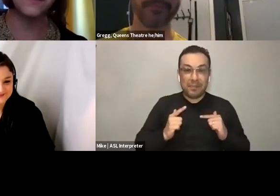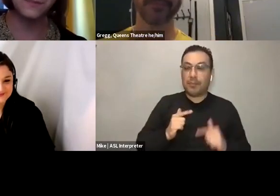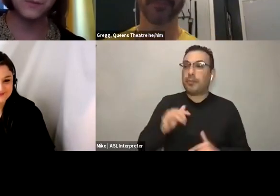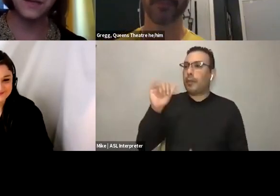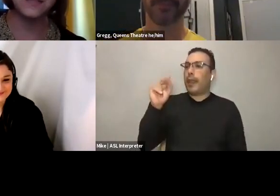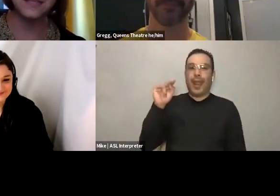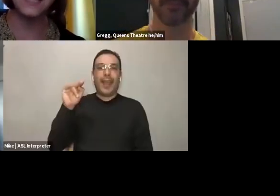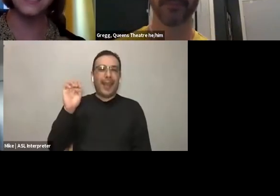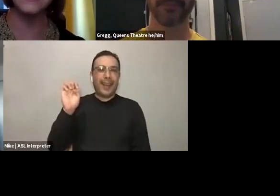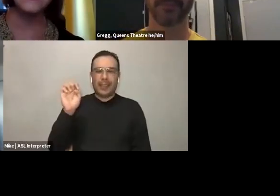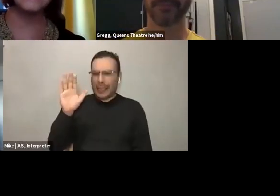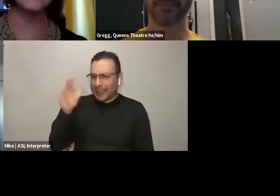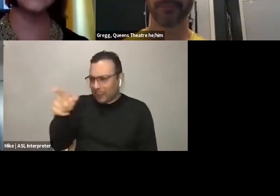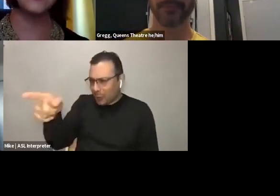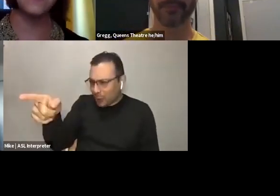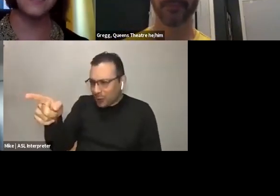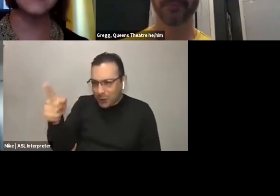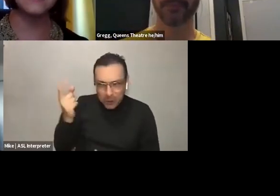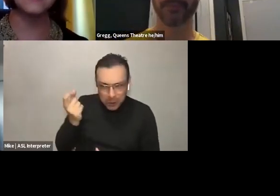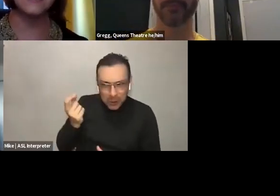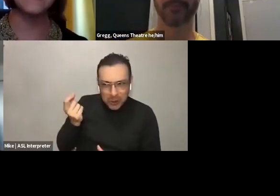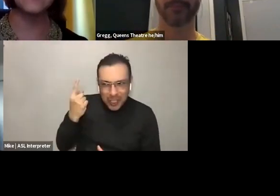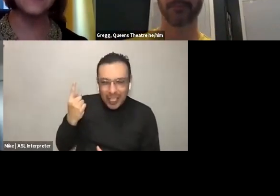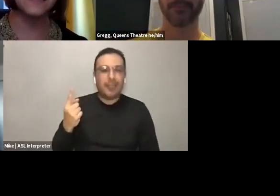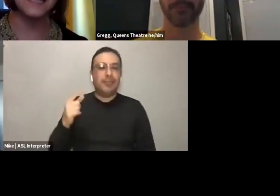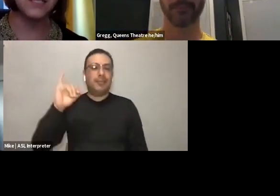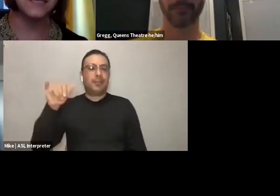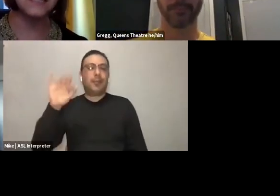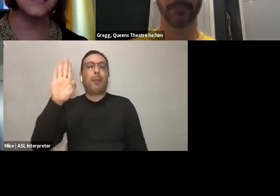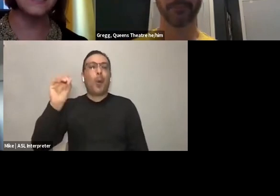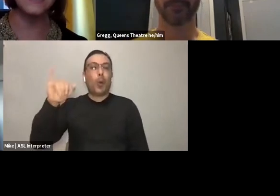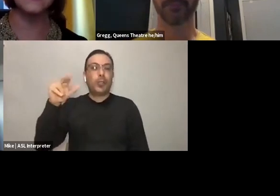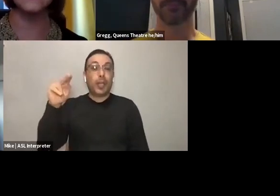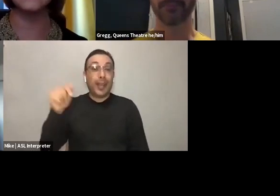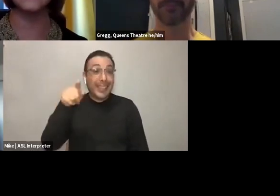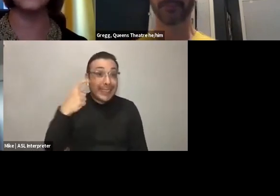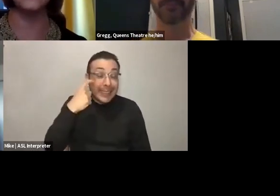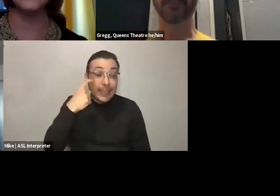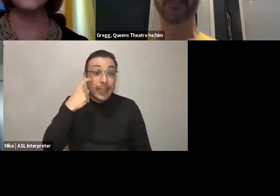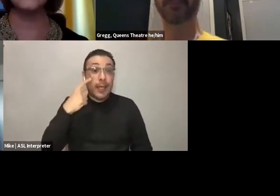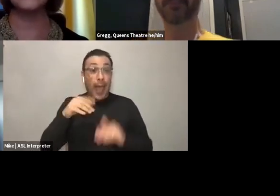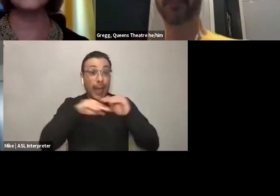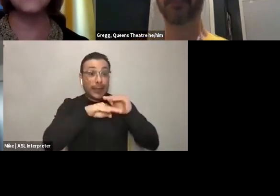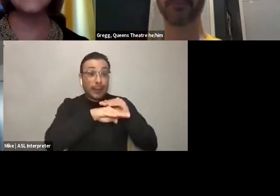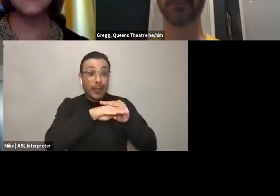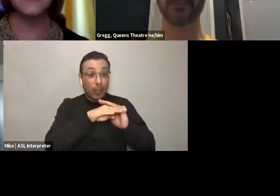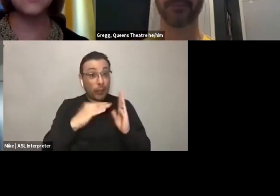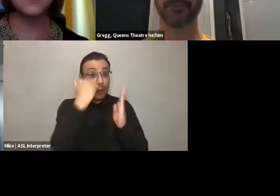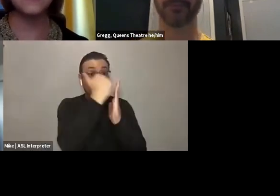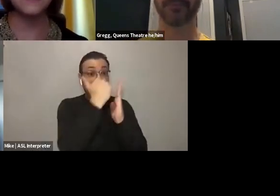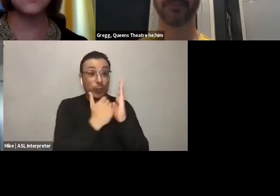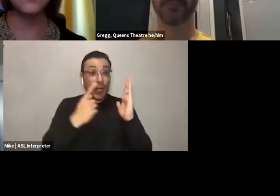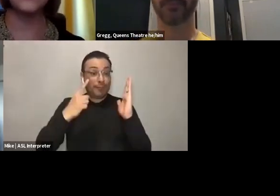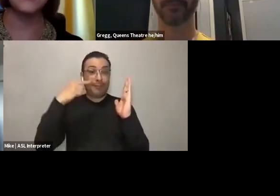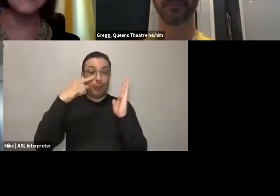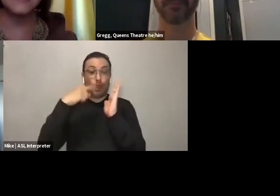agree with, with Greg is saying is, you know, access is absolutely not a checklist and it's, you know, uh, it's not something that